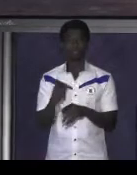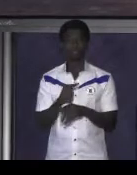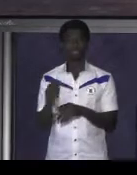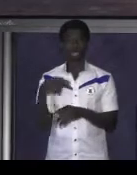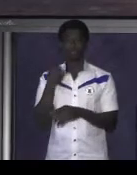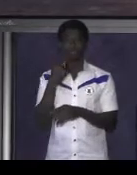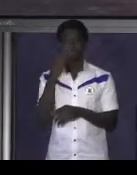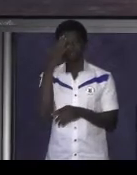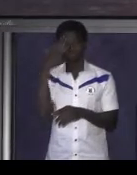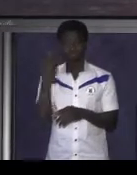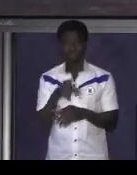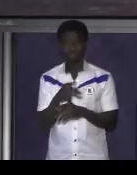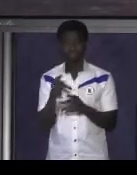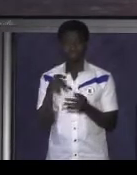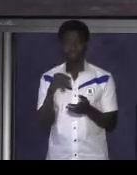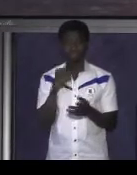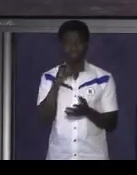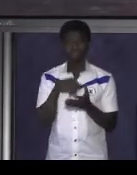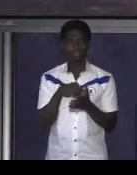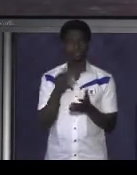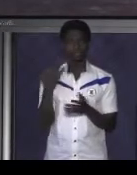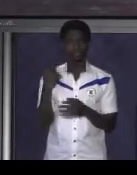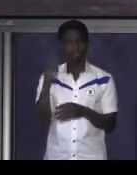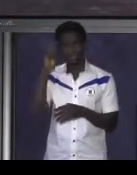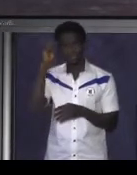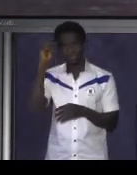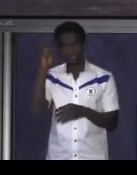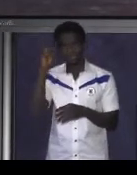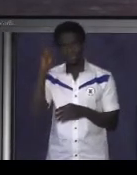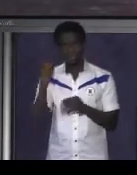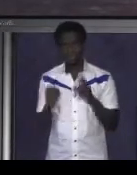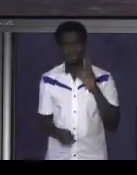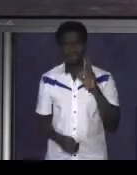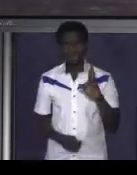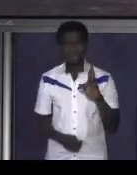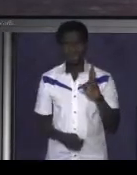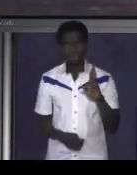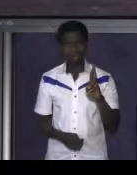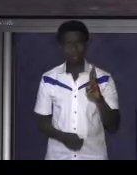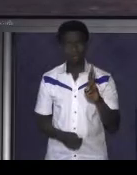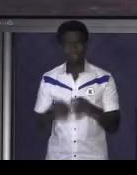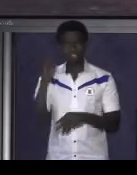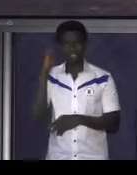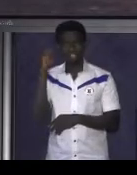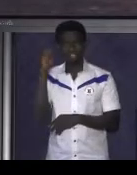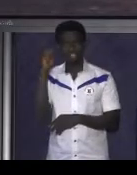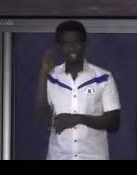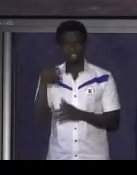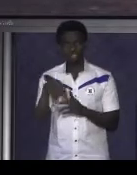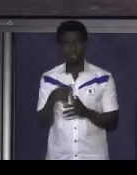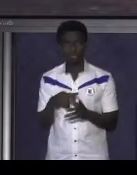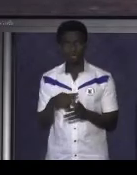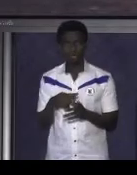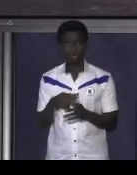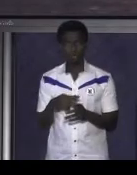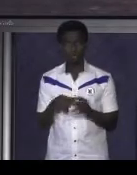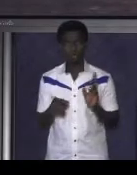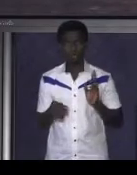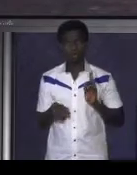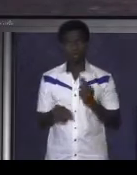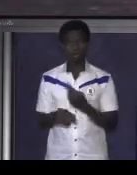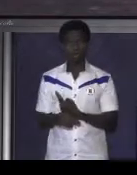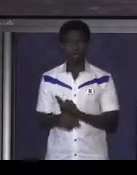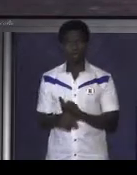place. Is it was him, it was her, it was she, or it was